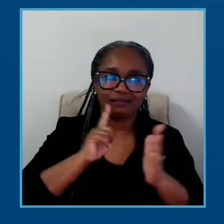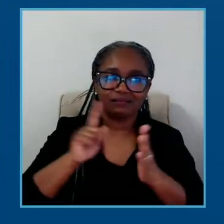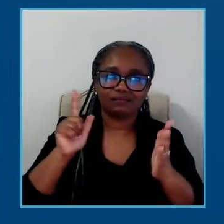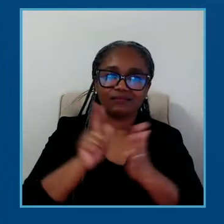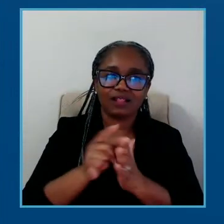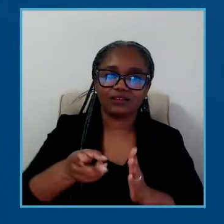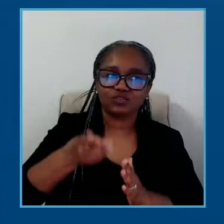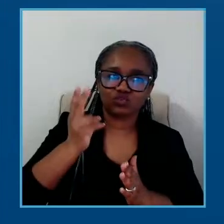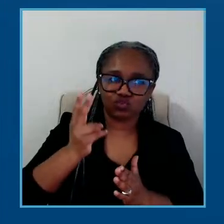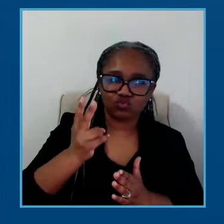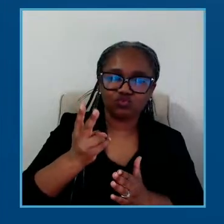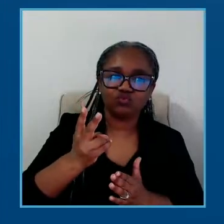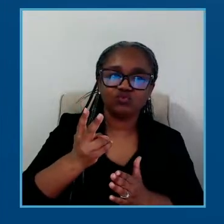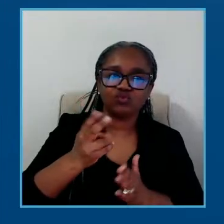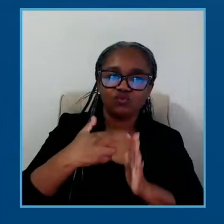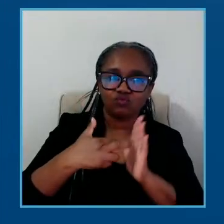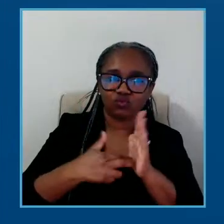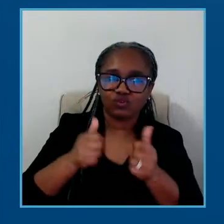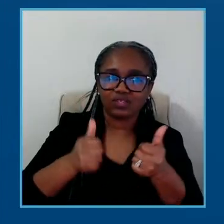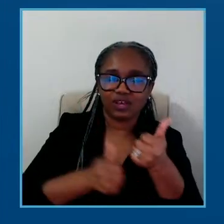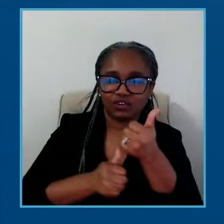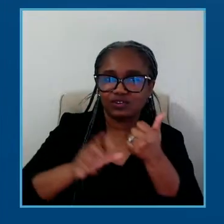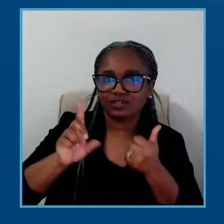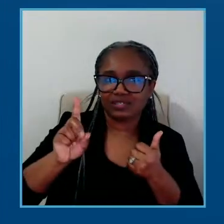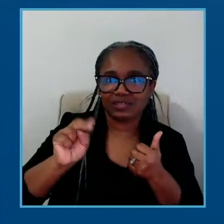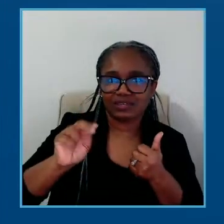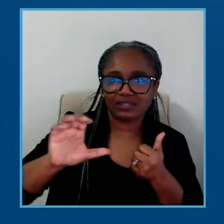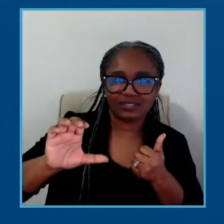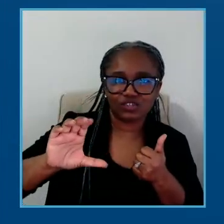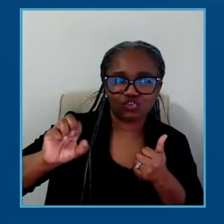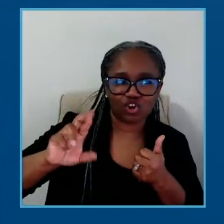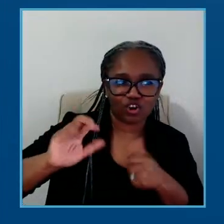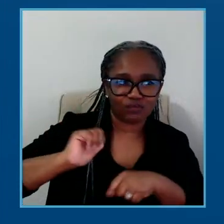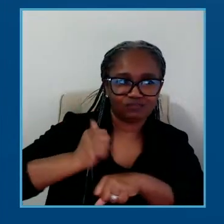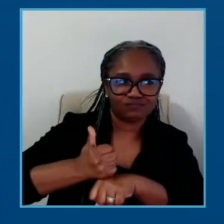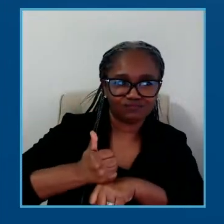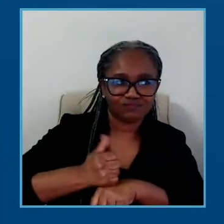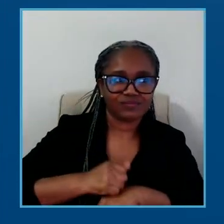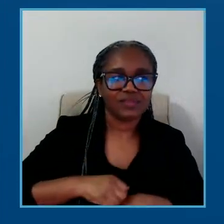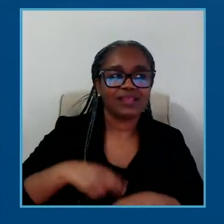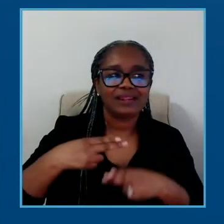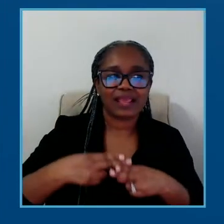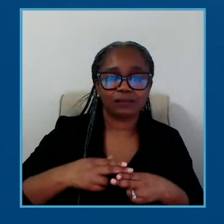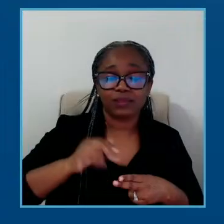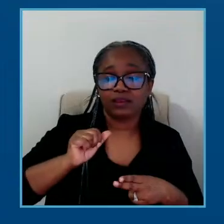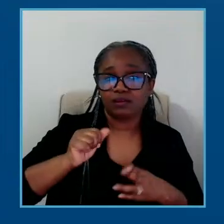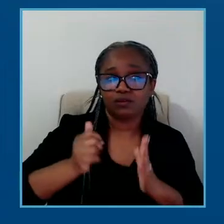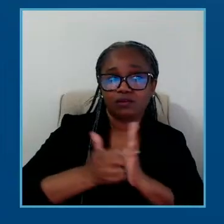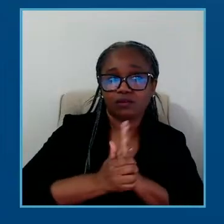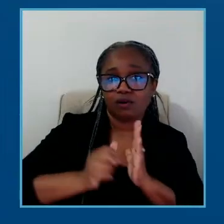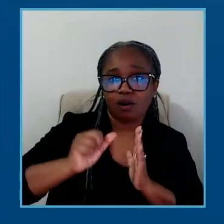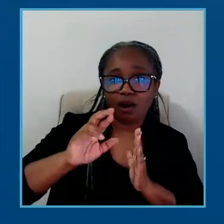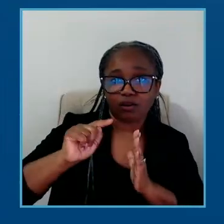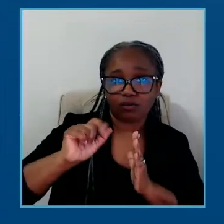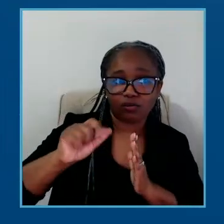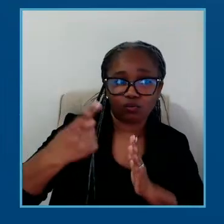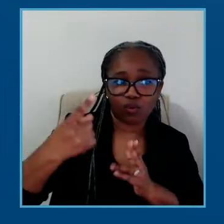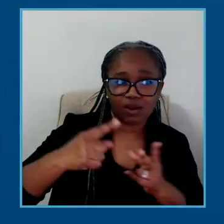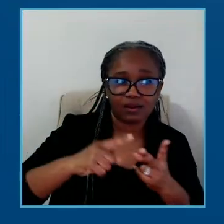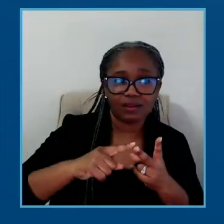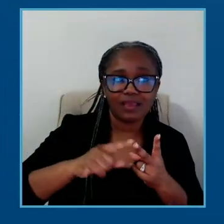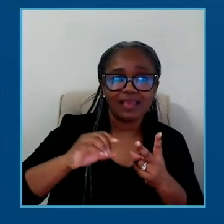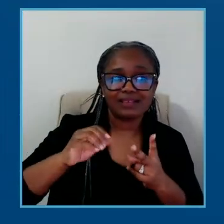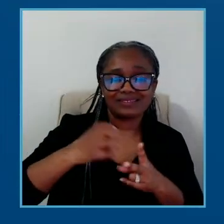and equal opportunities to participate in the decisions concerning the selection of